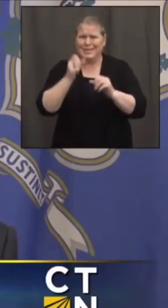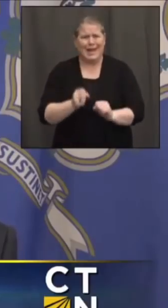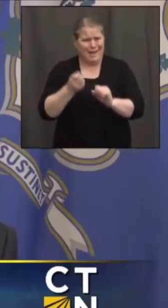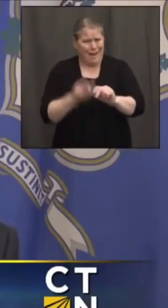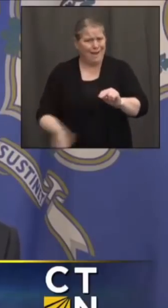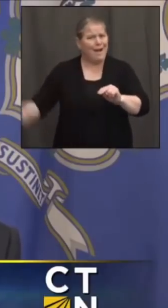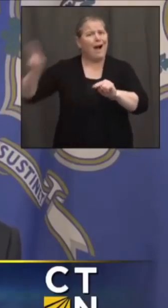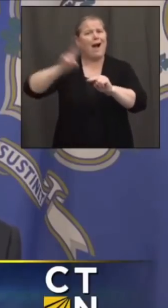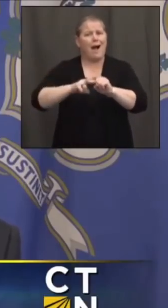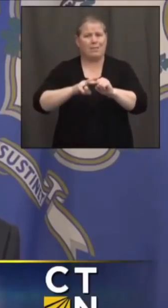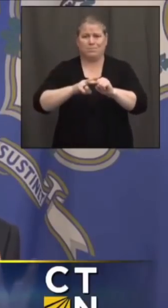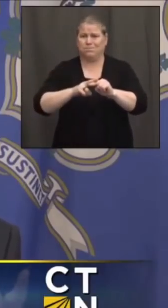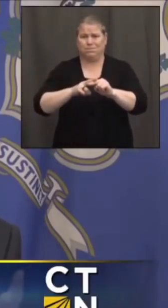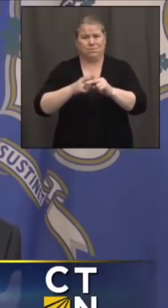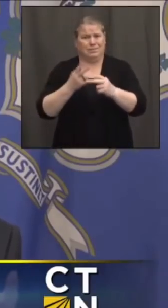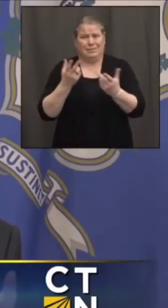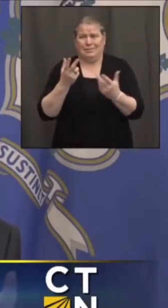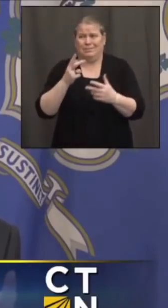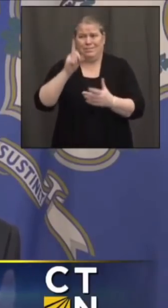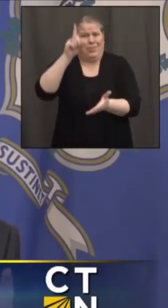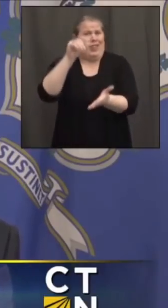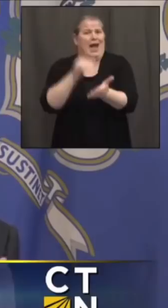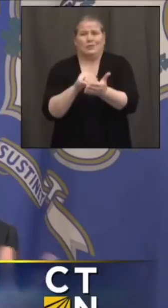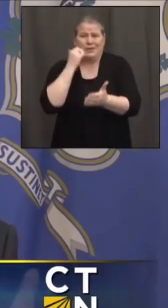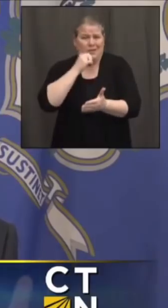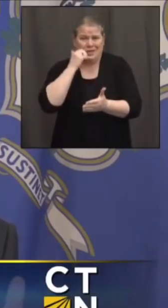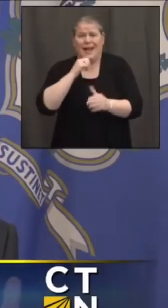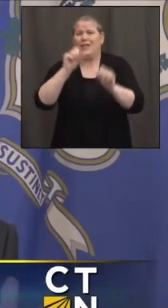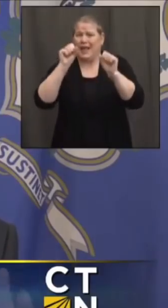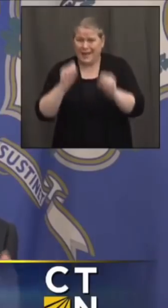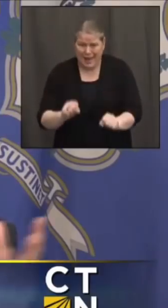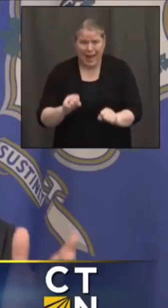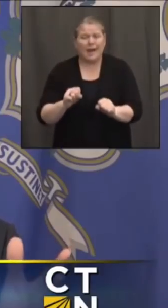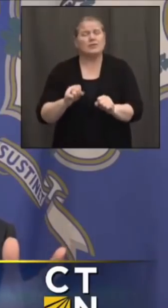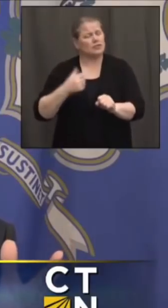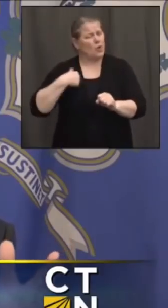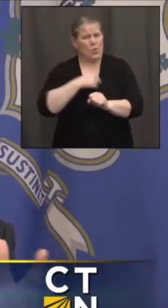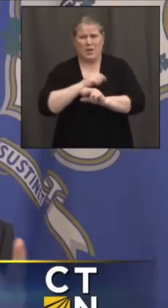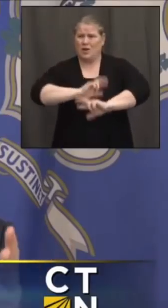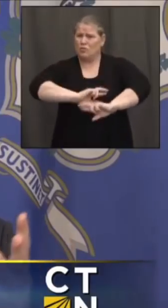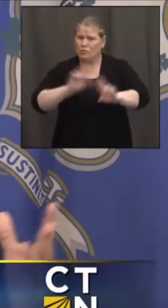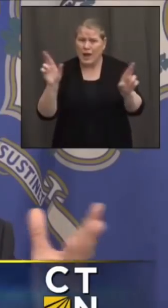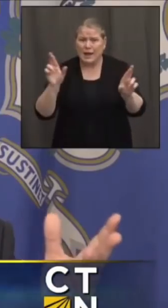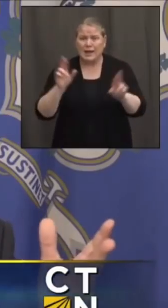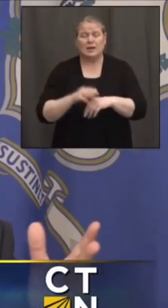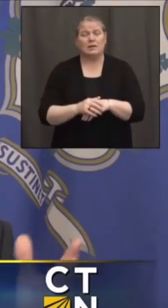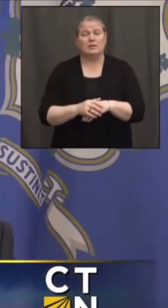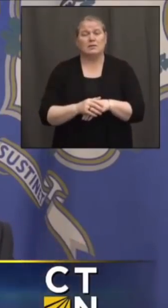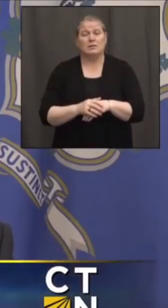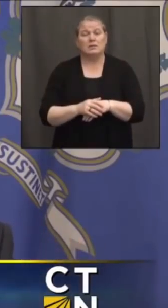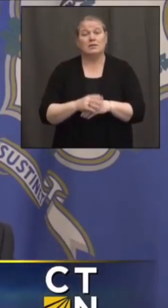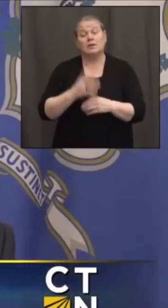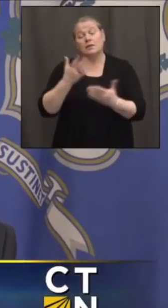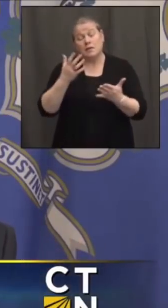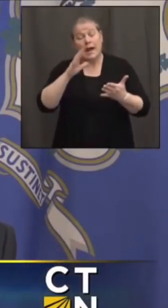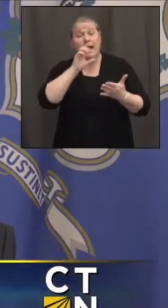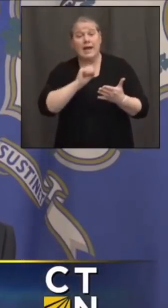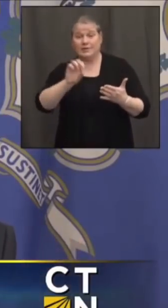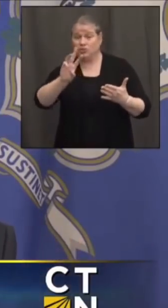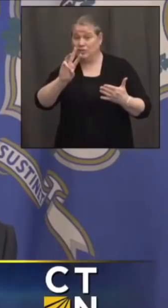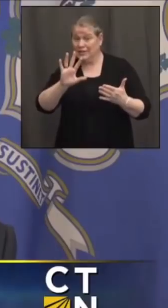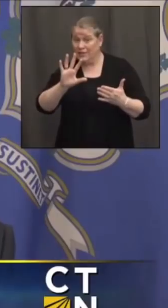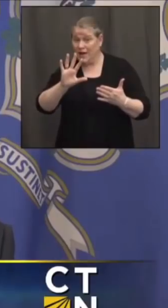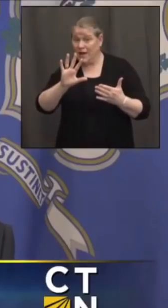They are ready to go. But the good news is, 65, that cohort, pretty soon we want to get more into